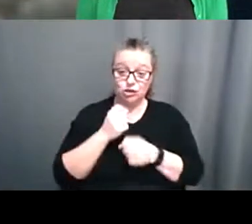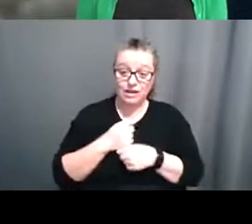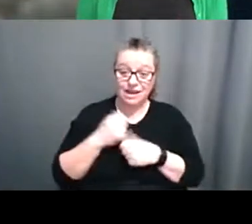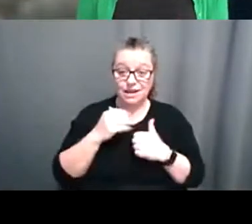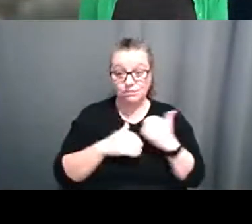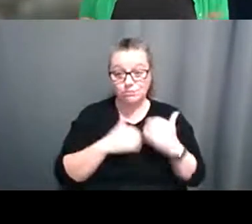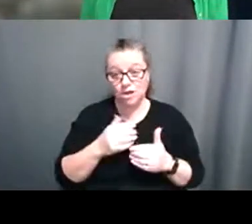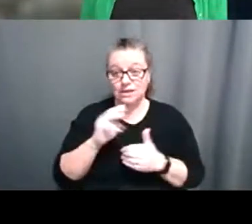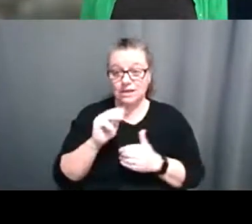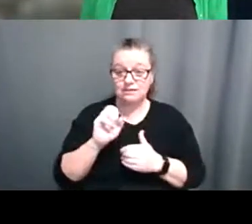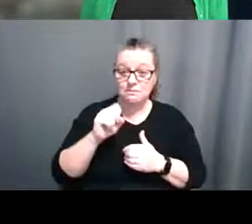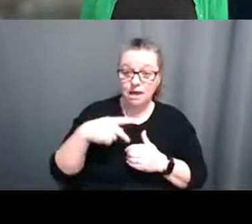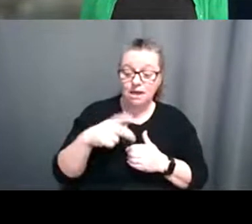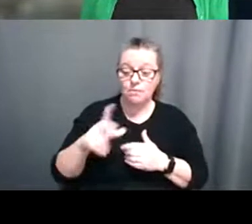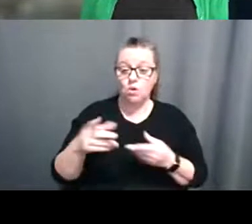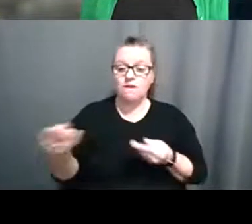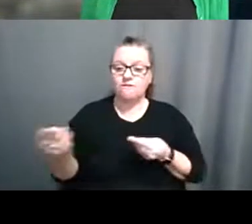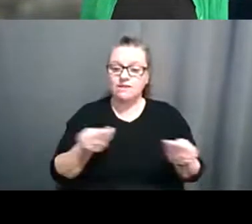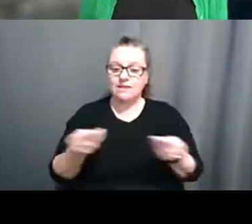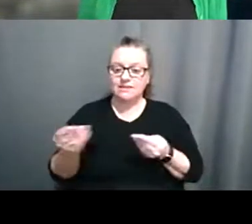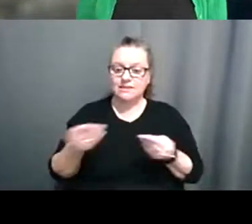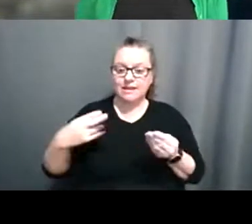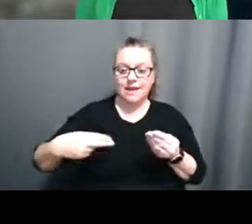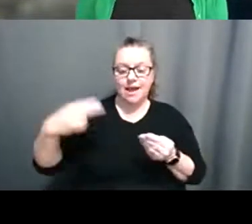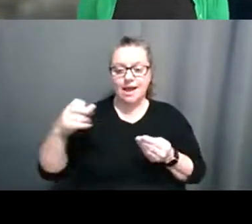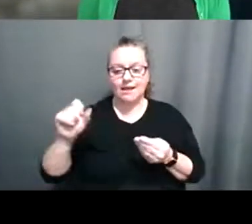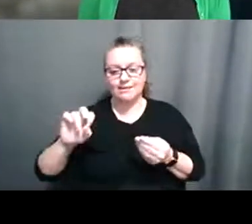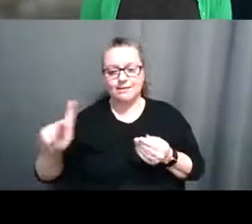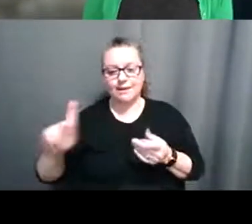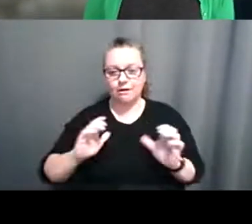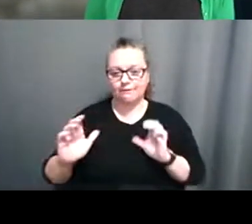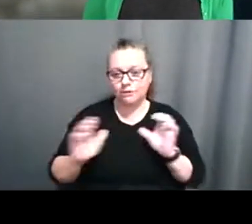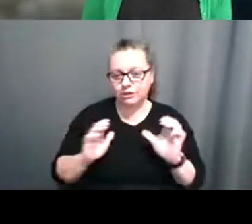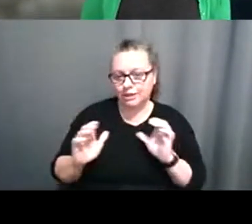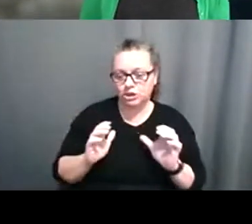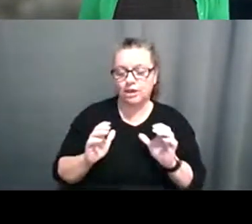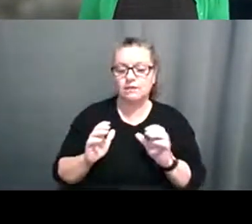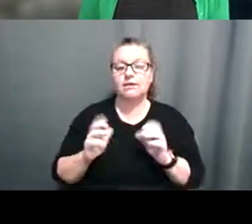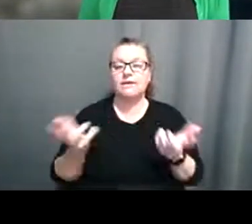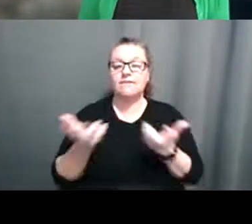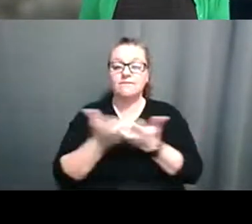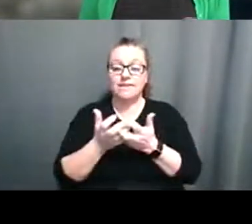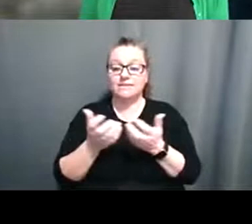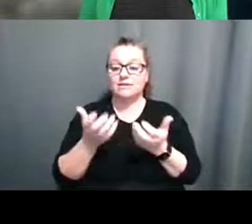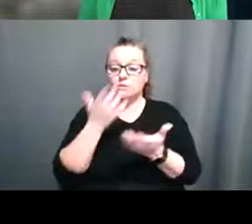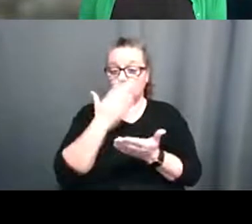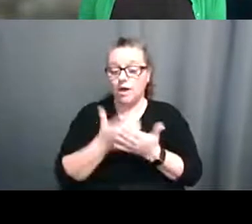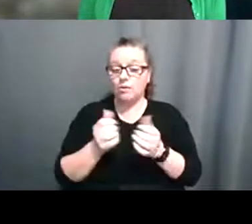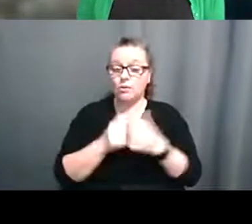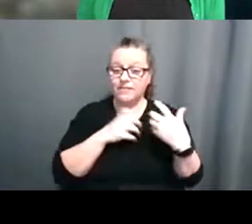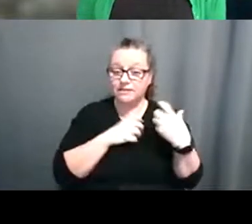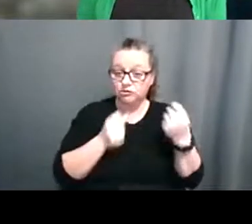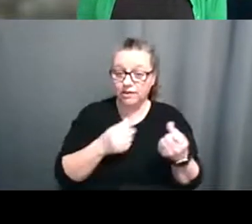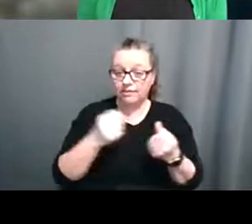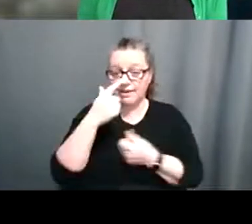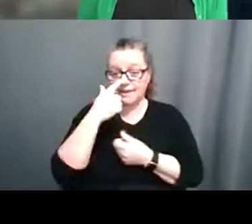map or facilitating a high-stakes conversation, fits well with the strengths and interests of